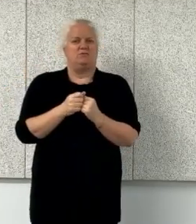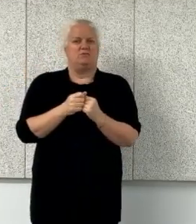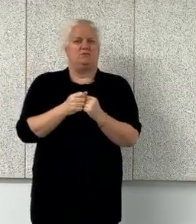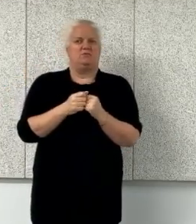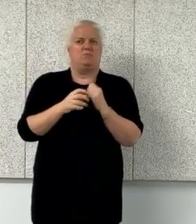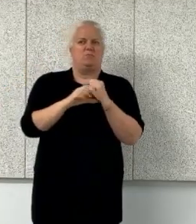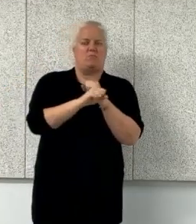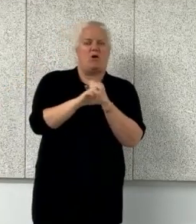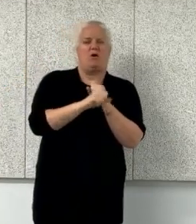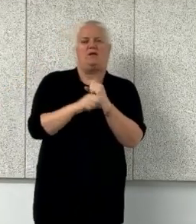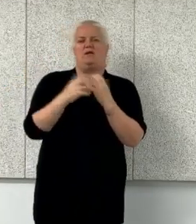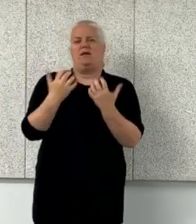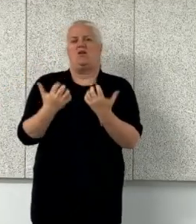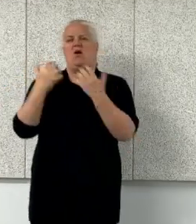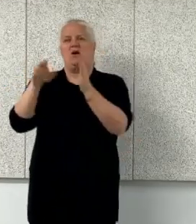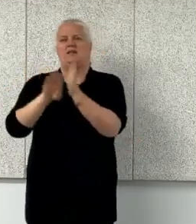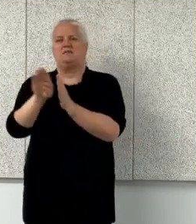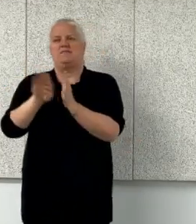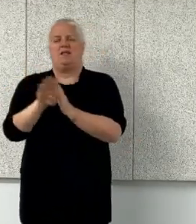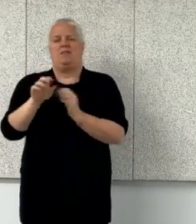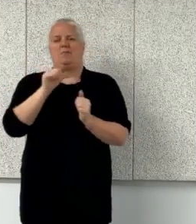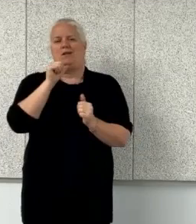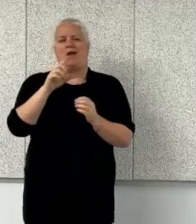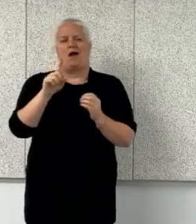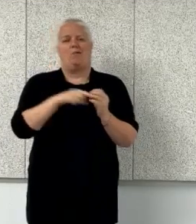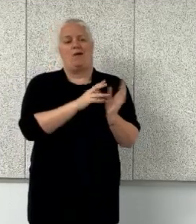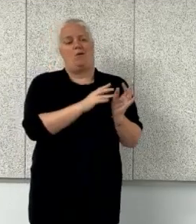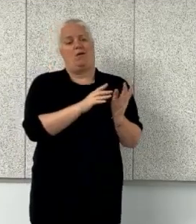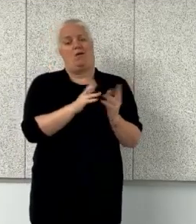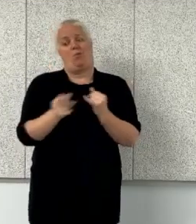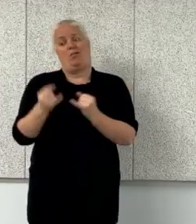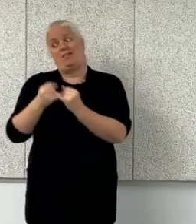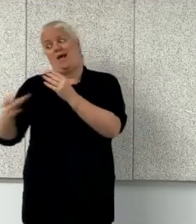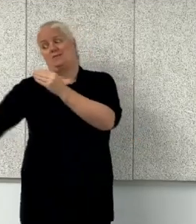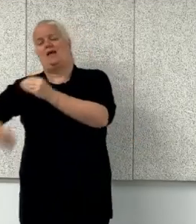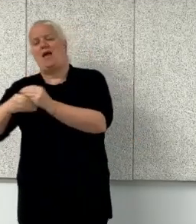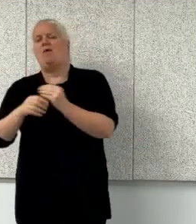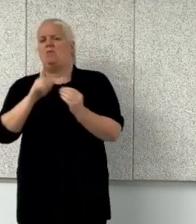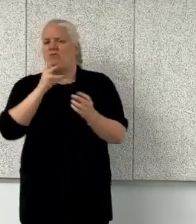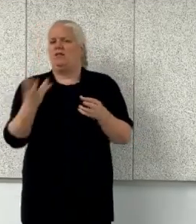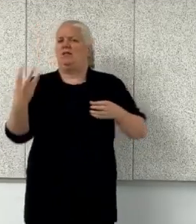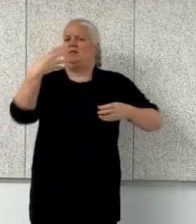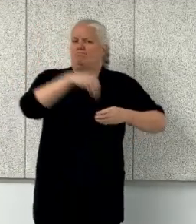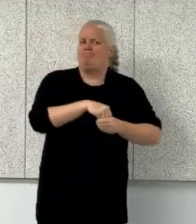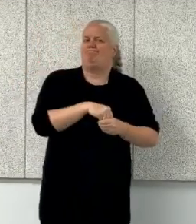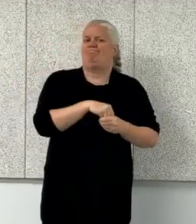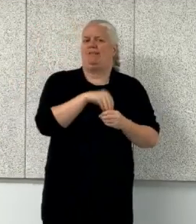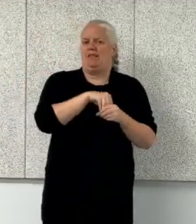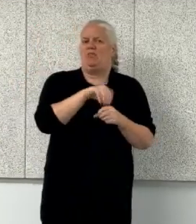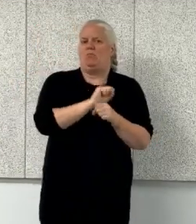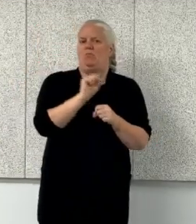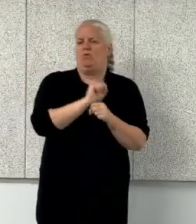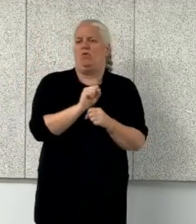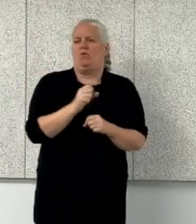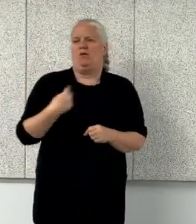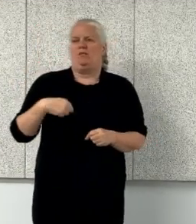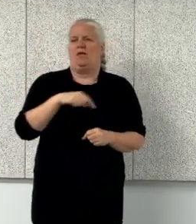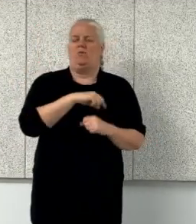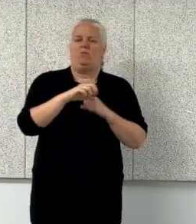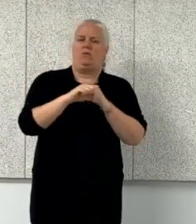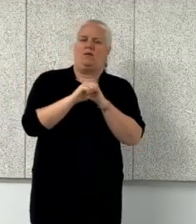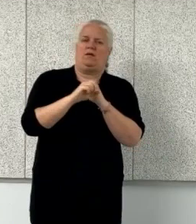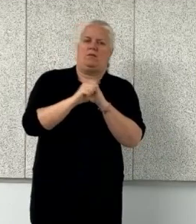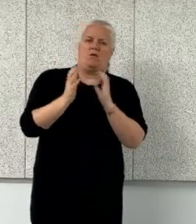development, not as the last piece of the puzzle, but as a core design element to the work, right? Mm-hmm. That us marketers and